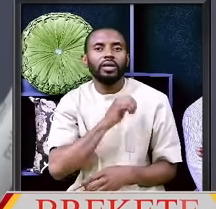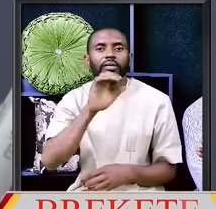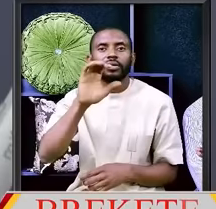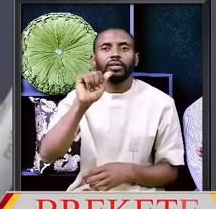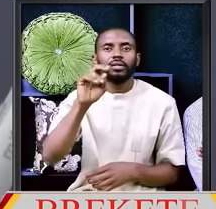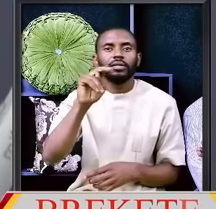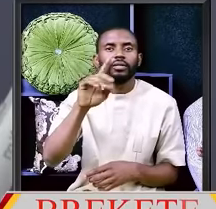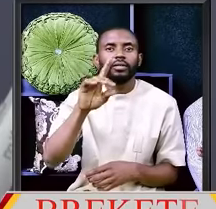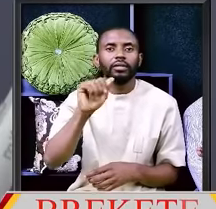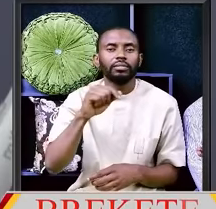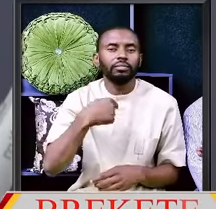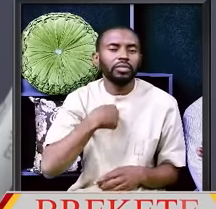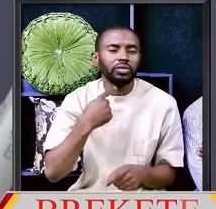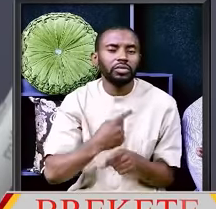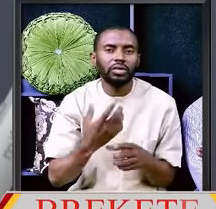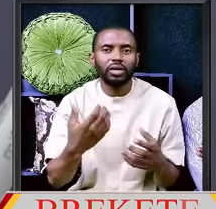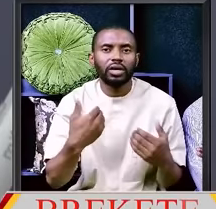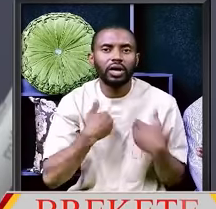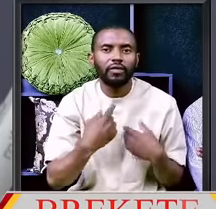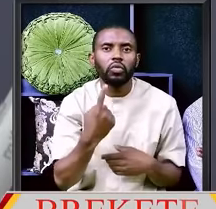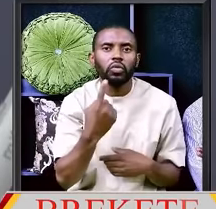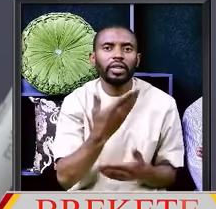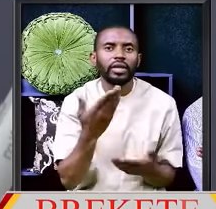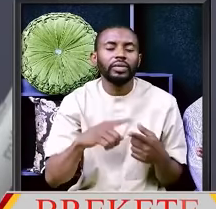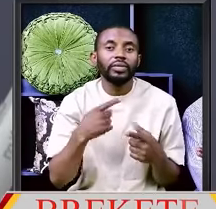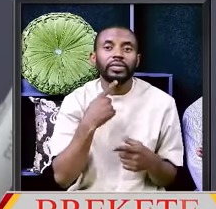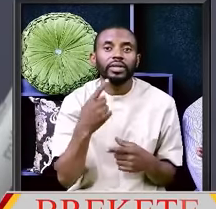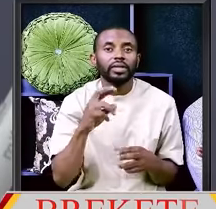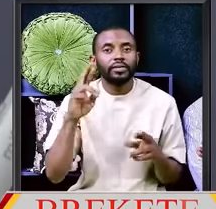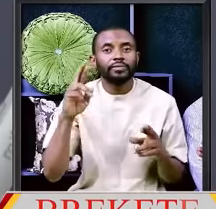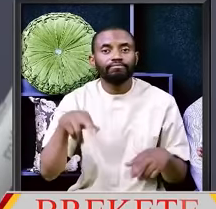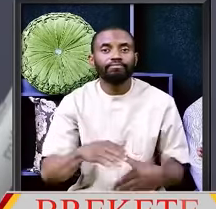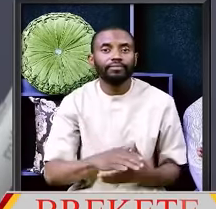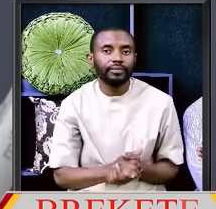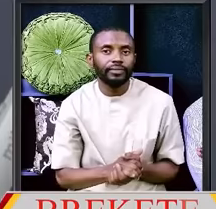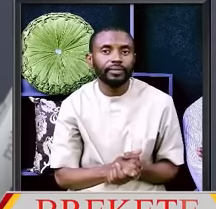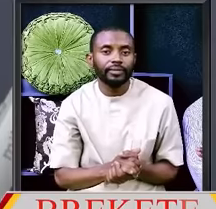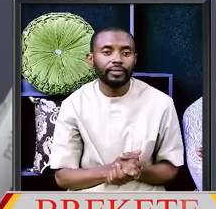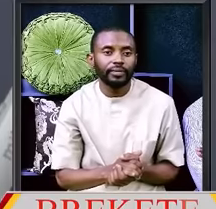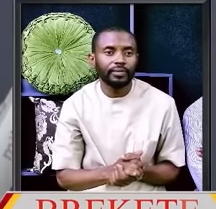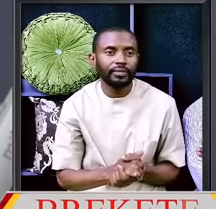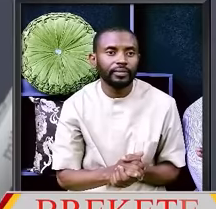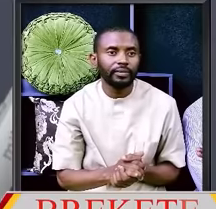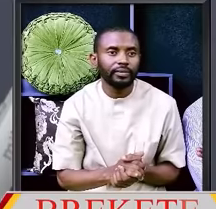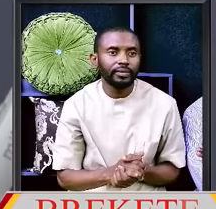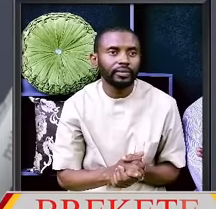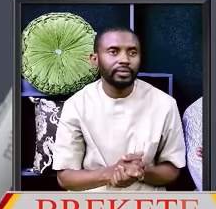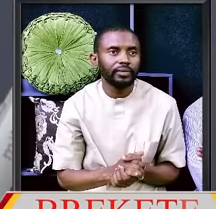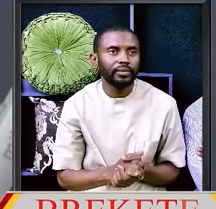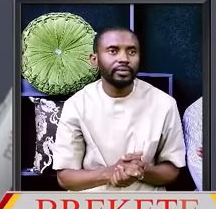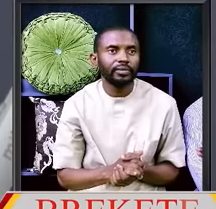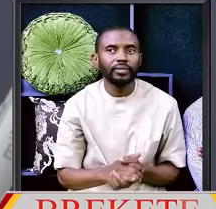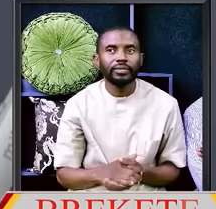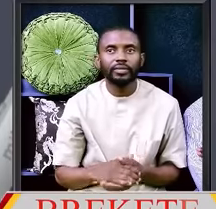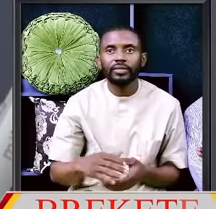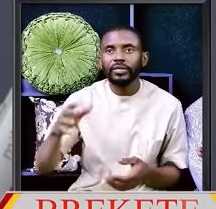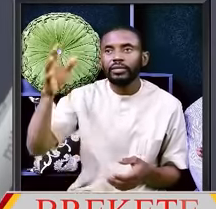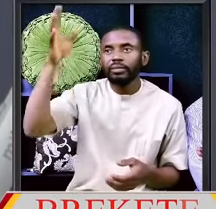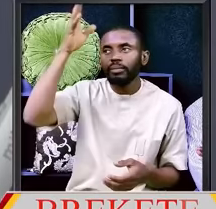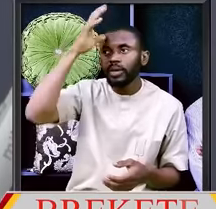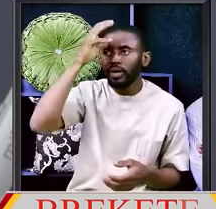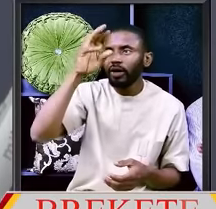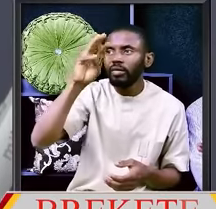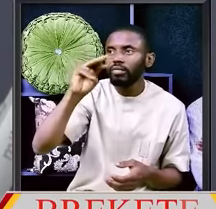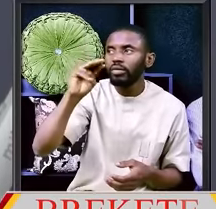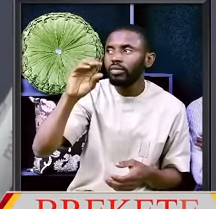I only have one thing to say, sir. That Mr. Loba hear me, sir. In they hear you, daddy. I didn't